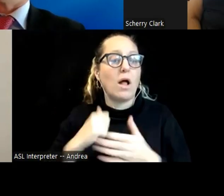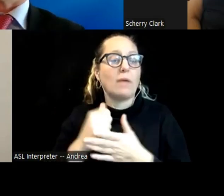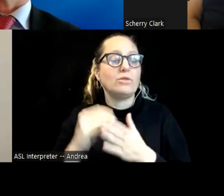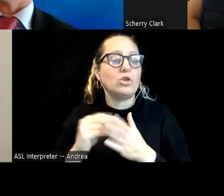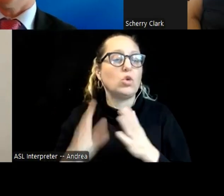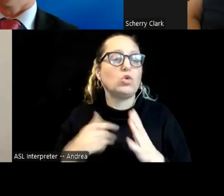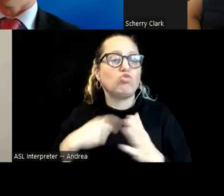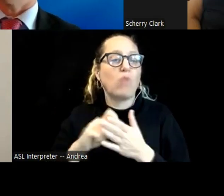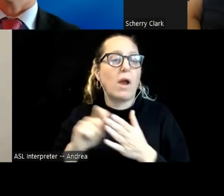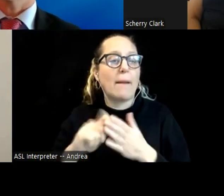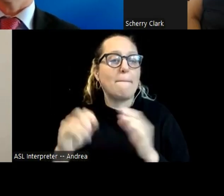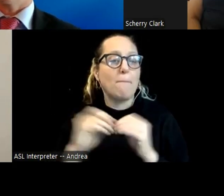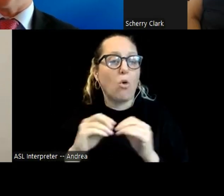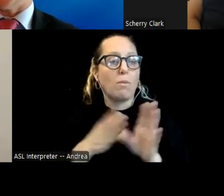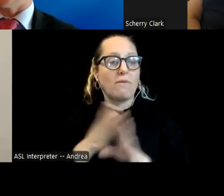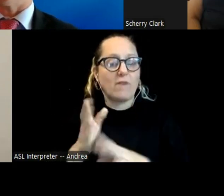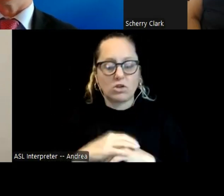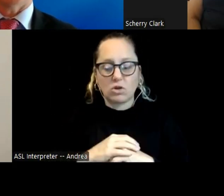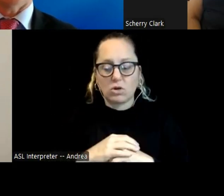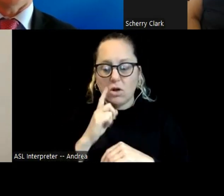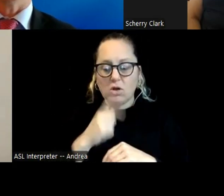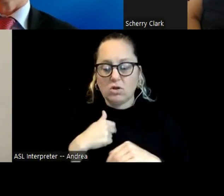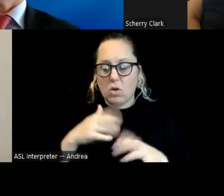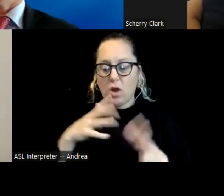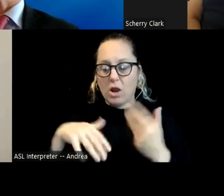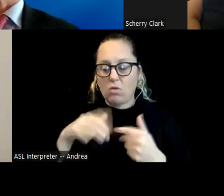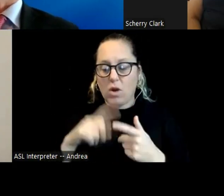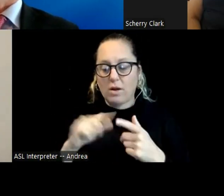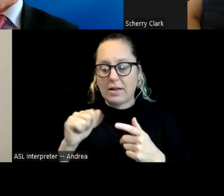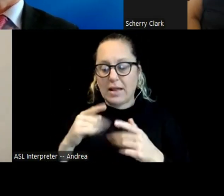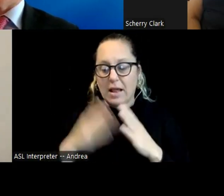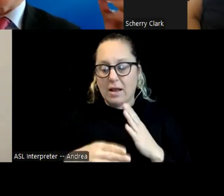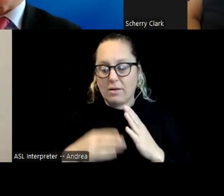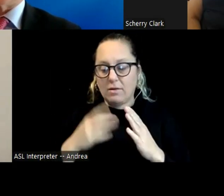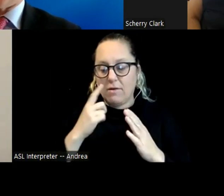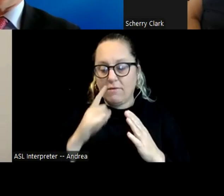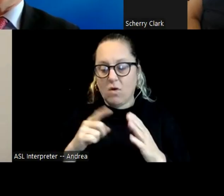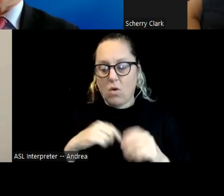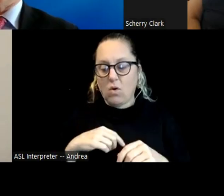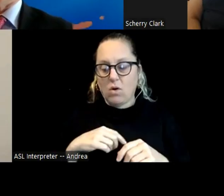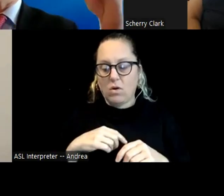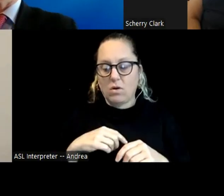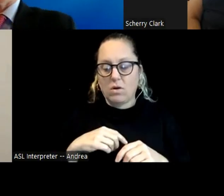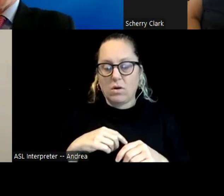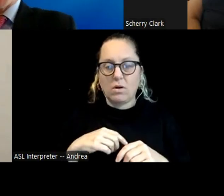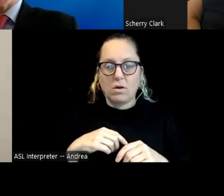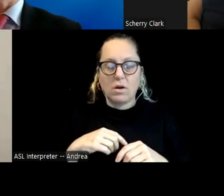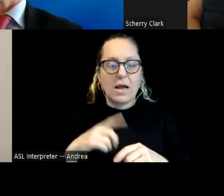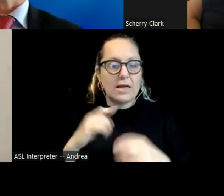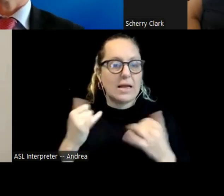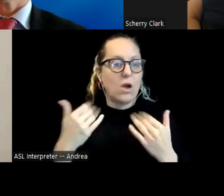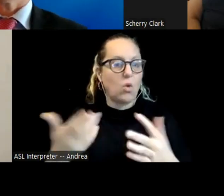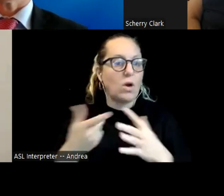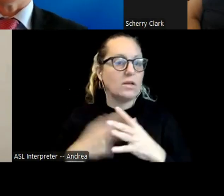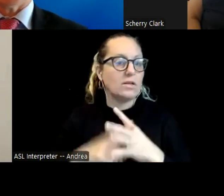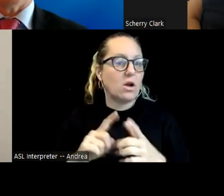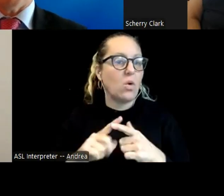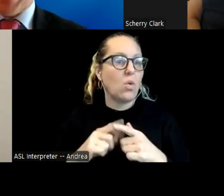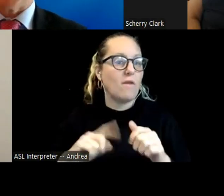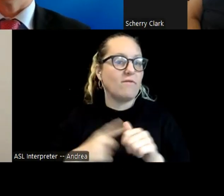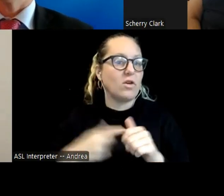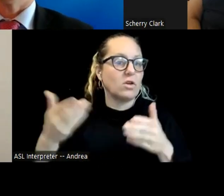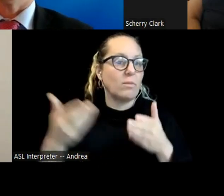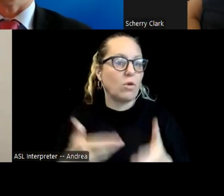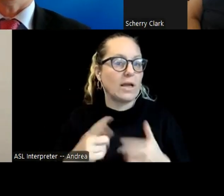the end. So hang around till the very end for that opportunity. All right, so let's get started. And let me first bring in